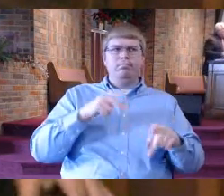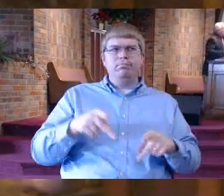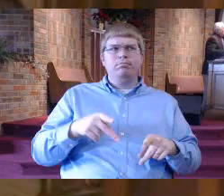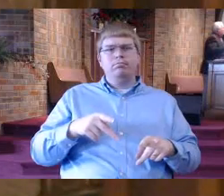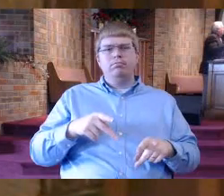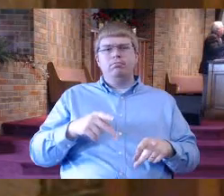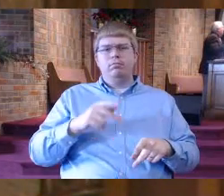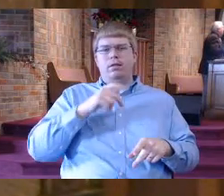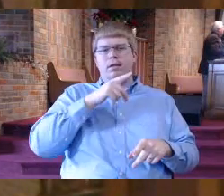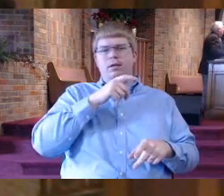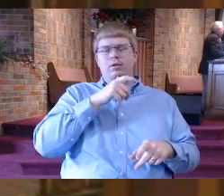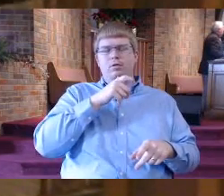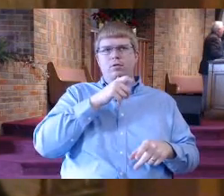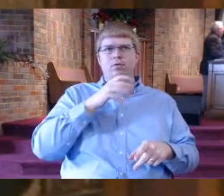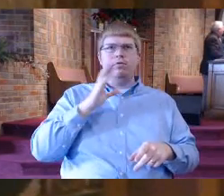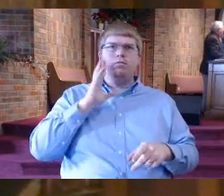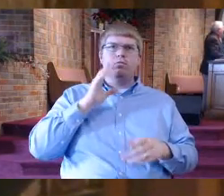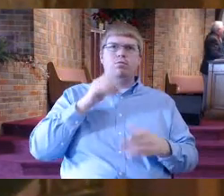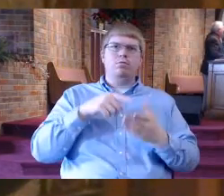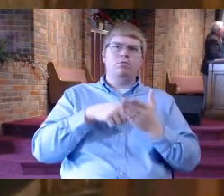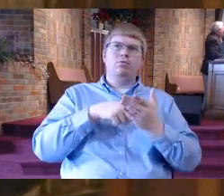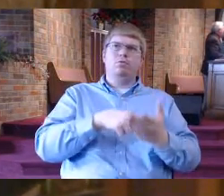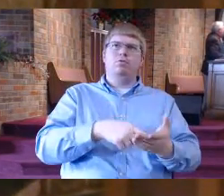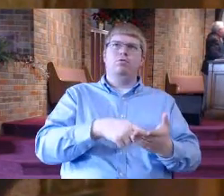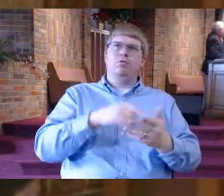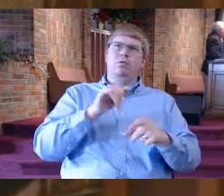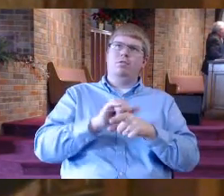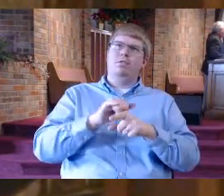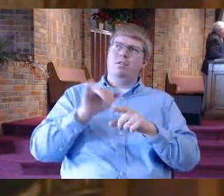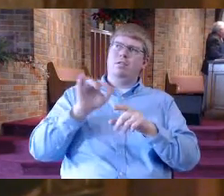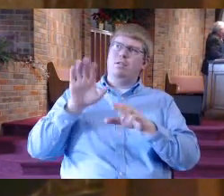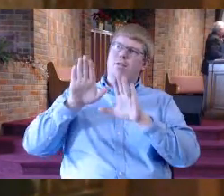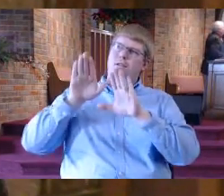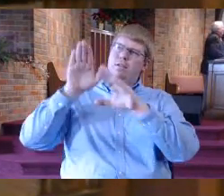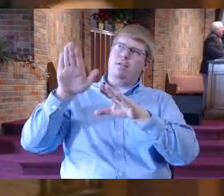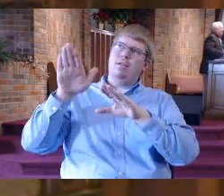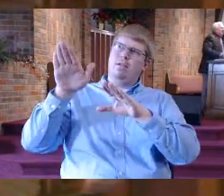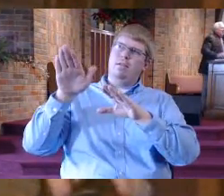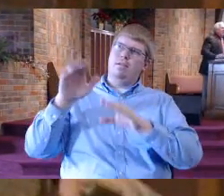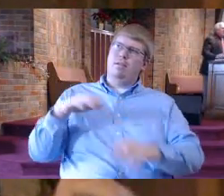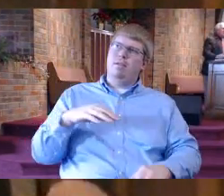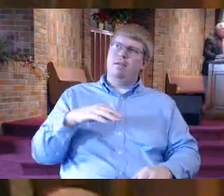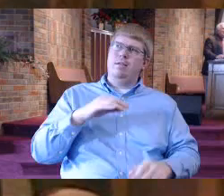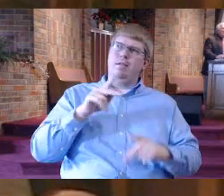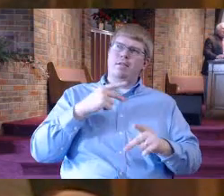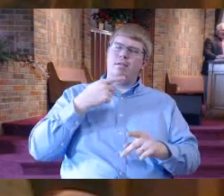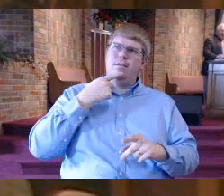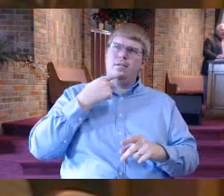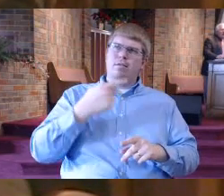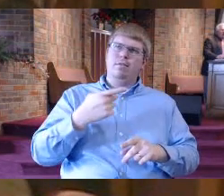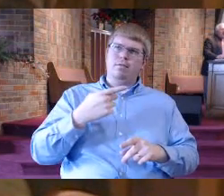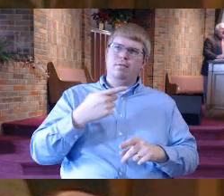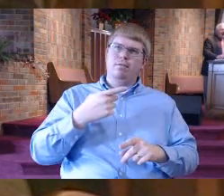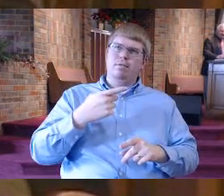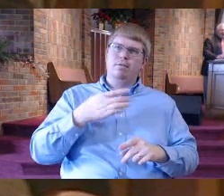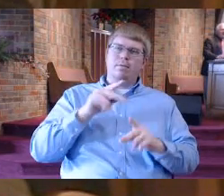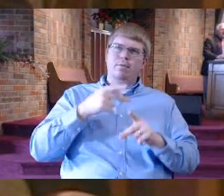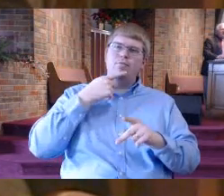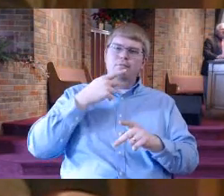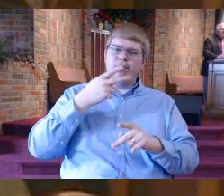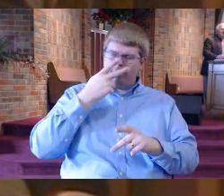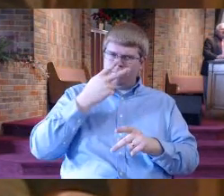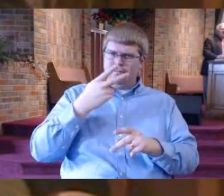who are the representatives of what that mountainside has copied, people say, now that occurred by